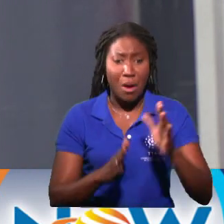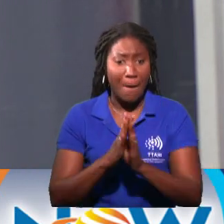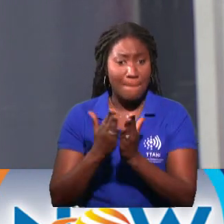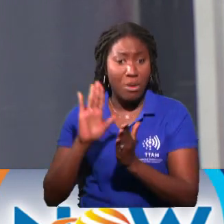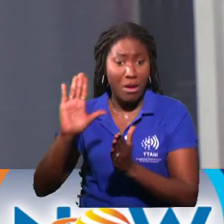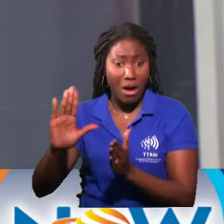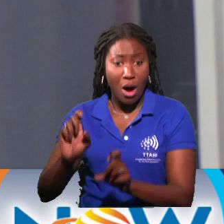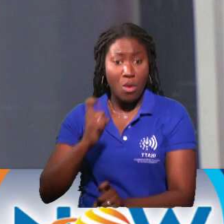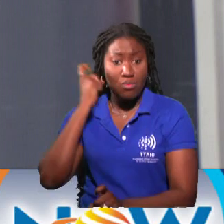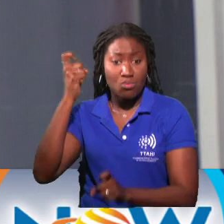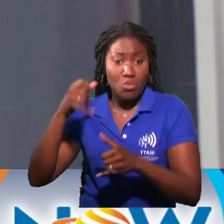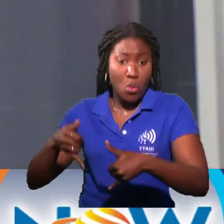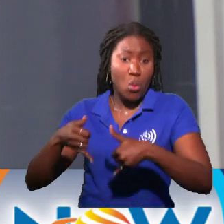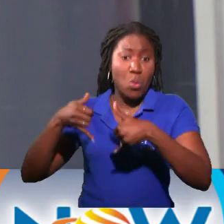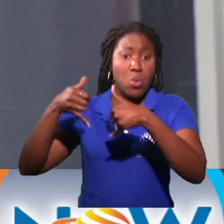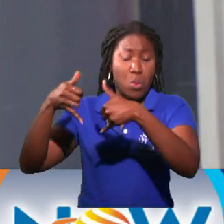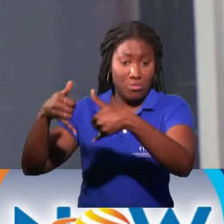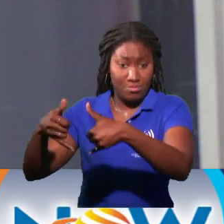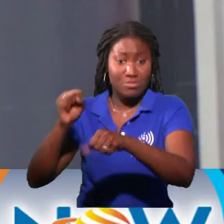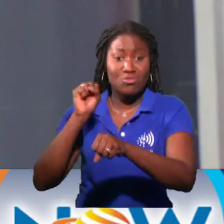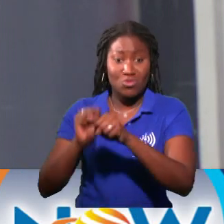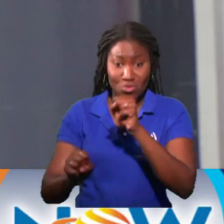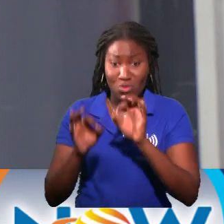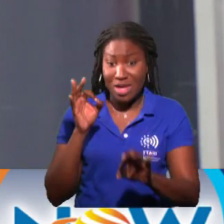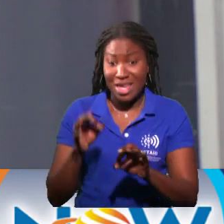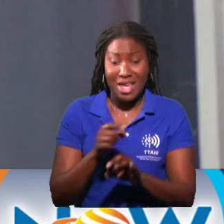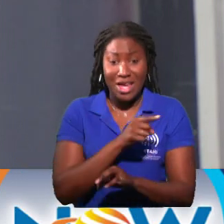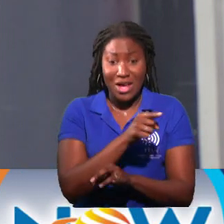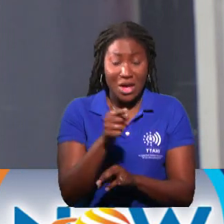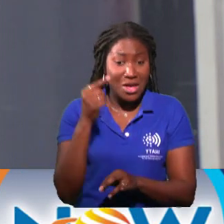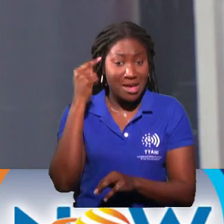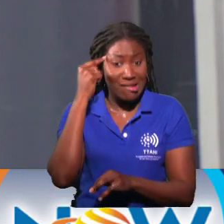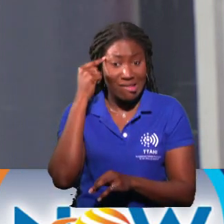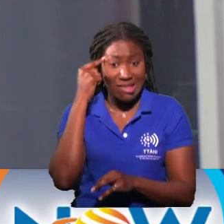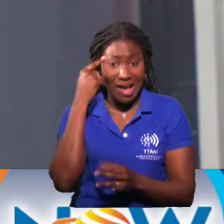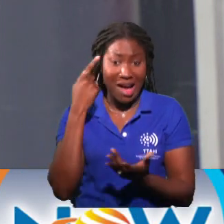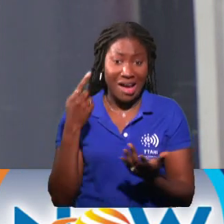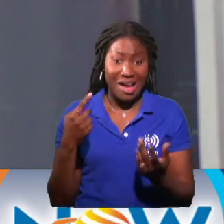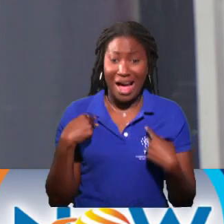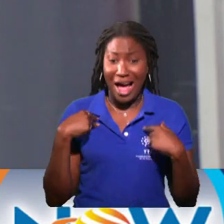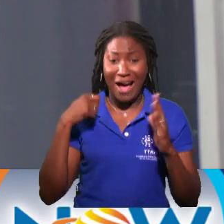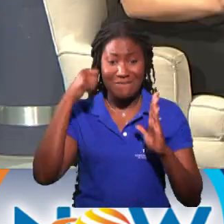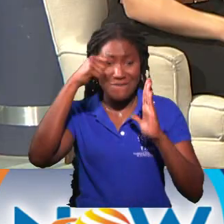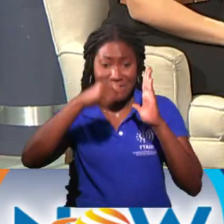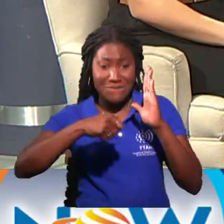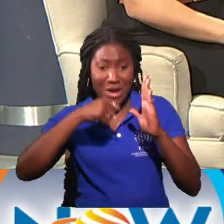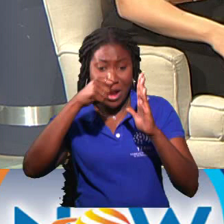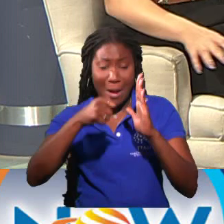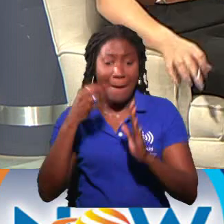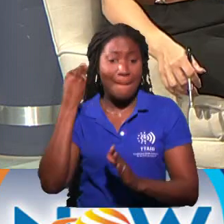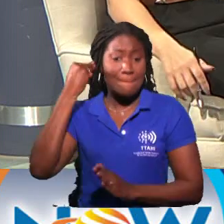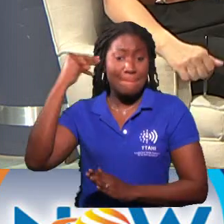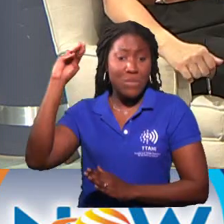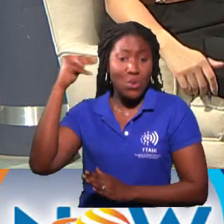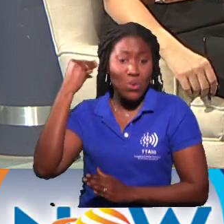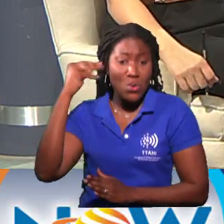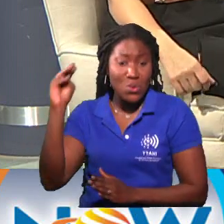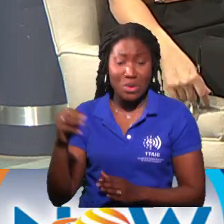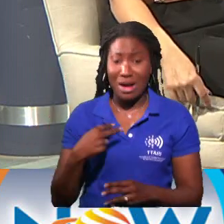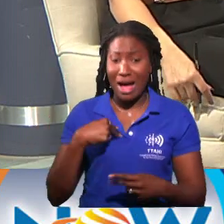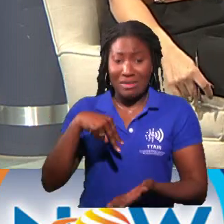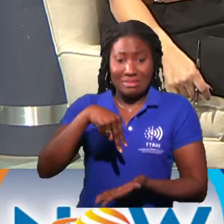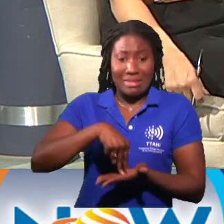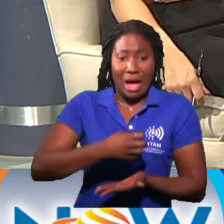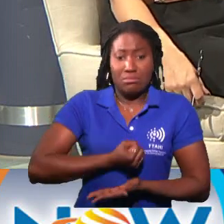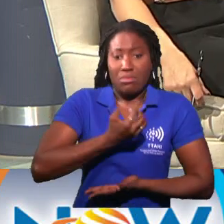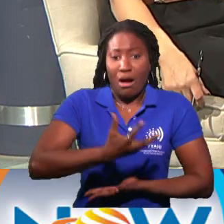on Oprah's book club. So I mean, if you didn't think we have film, we have music, we have this usual stand and deliver. If